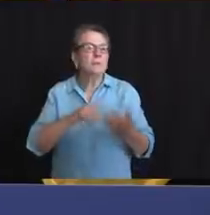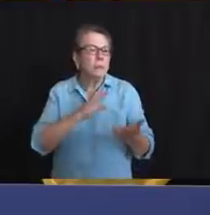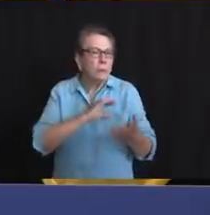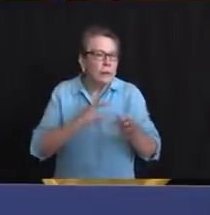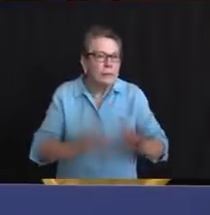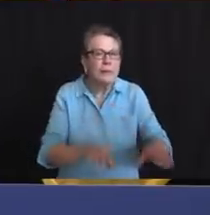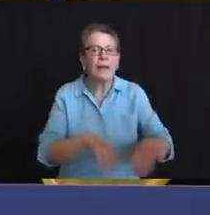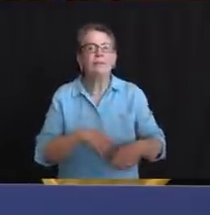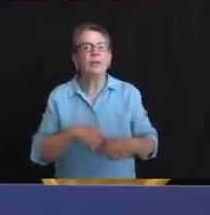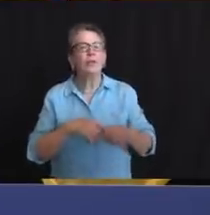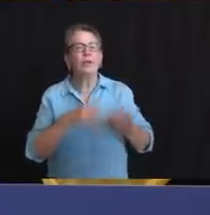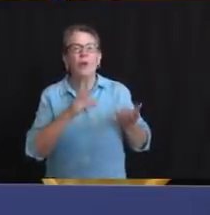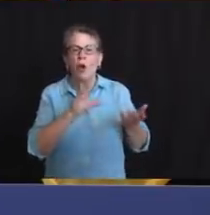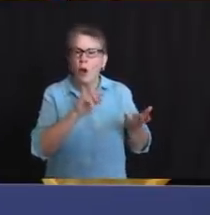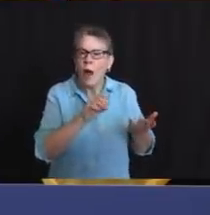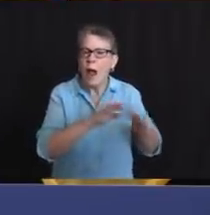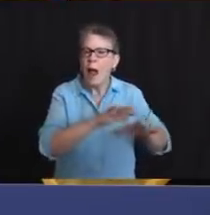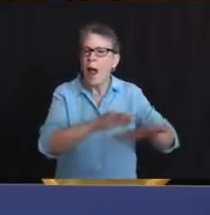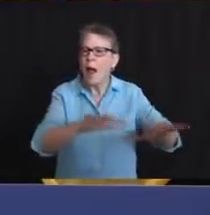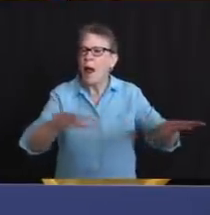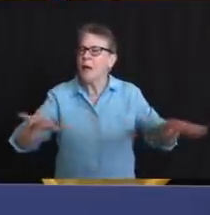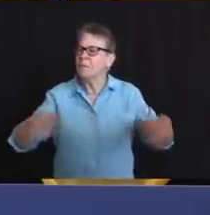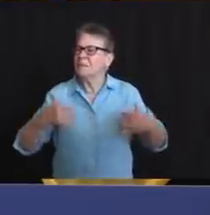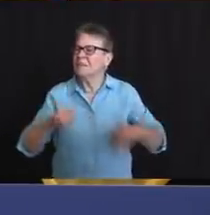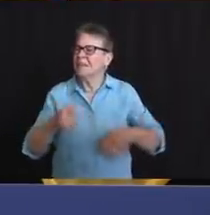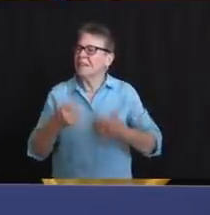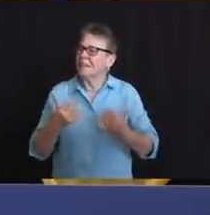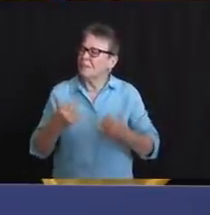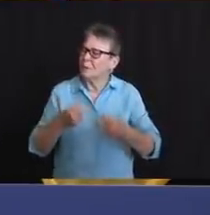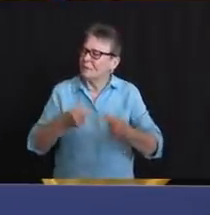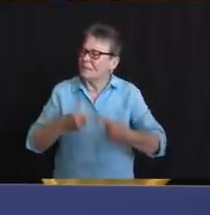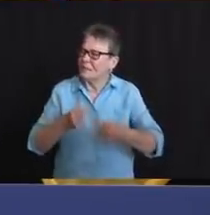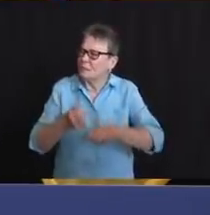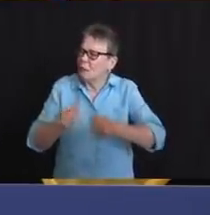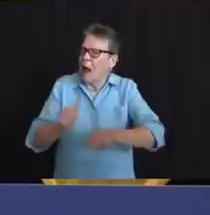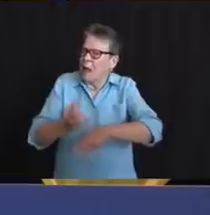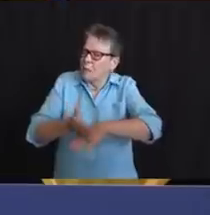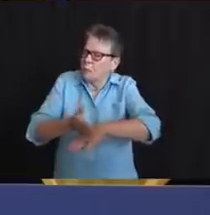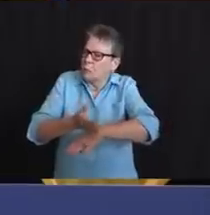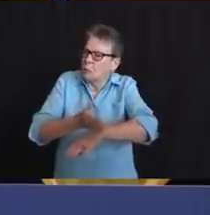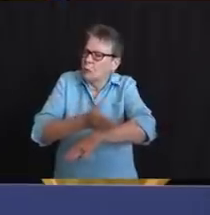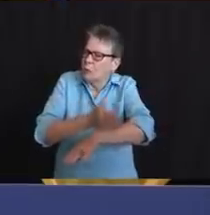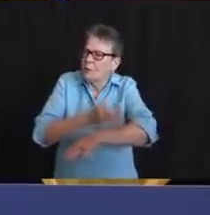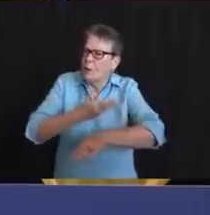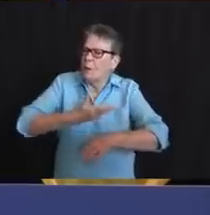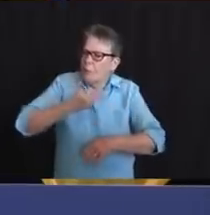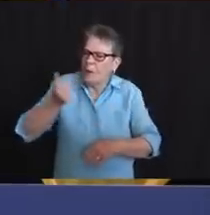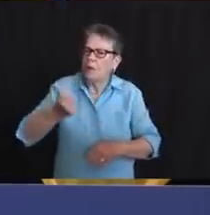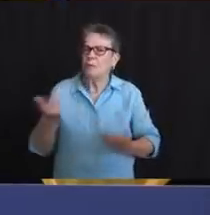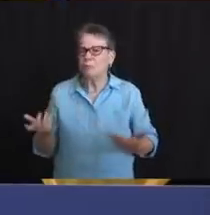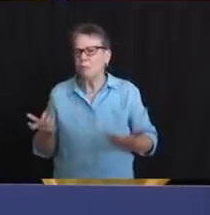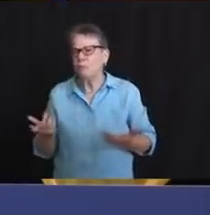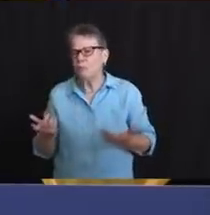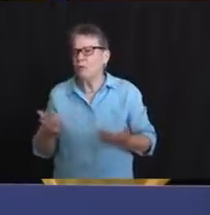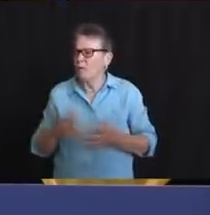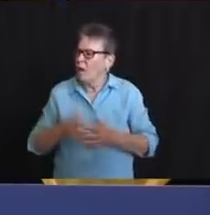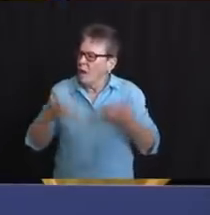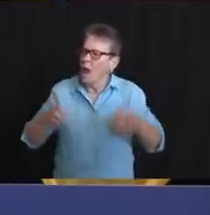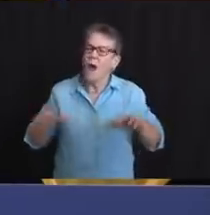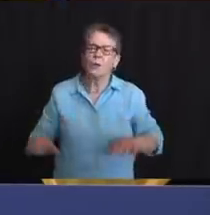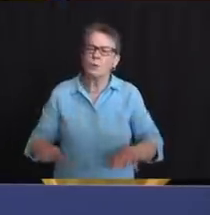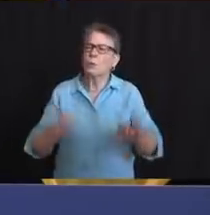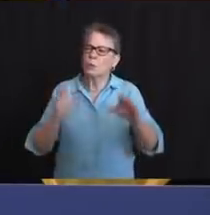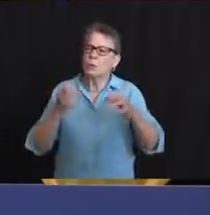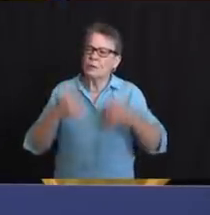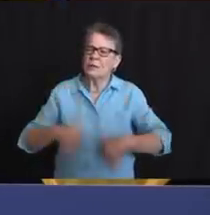finished with that journey, and I suspect that will be the case for a long time to come. I hope within that context that New Jersey